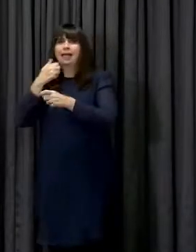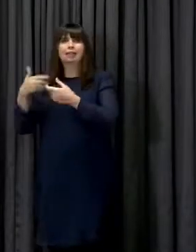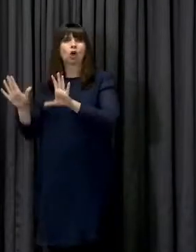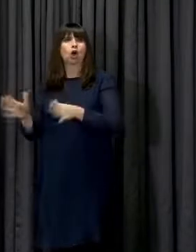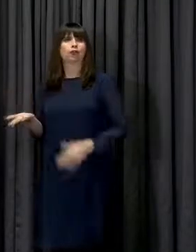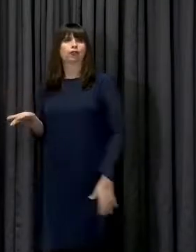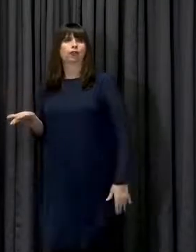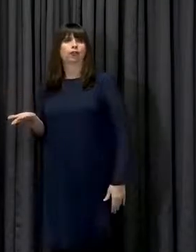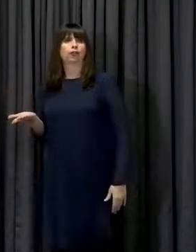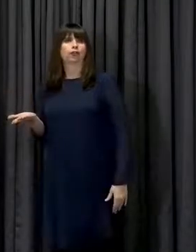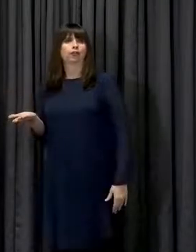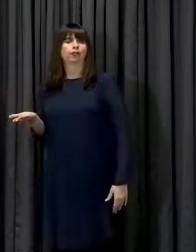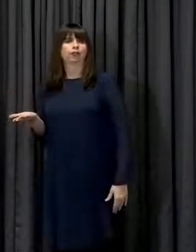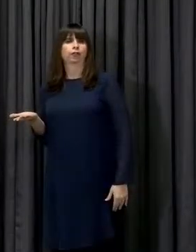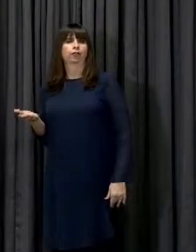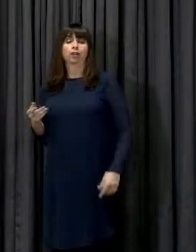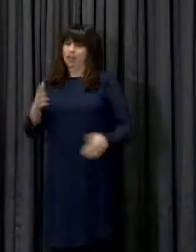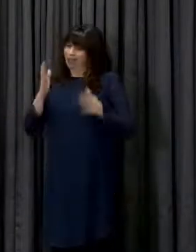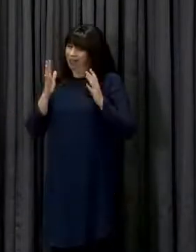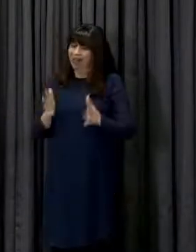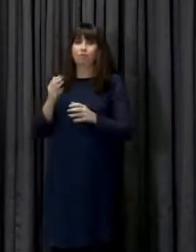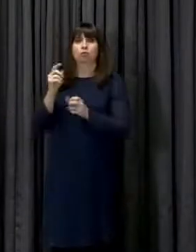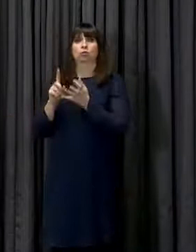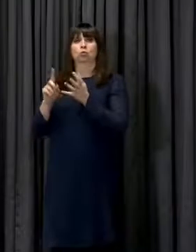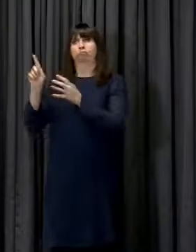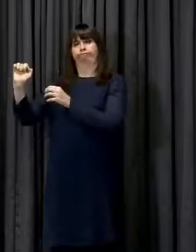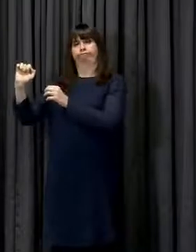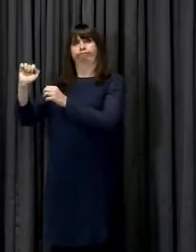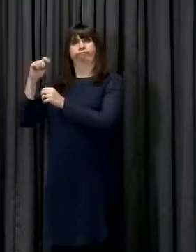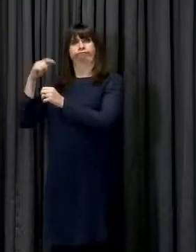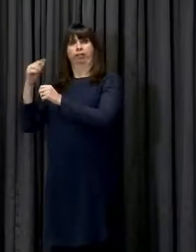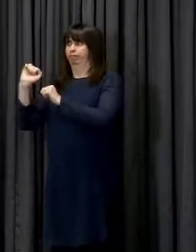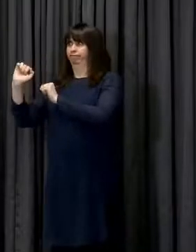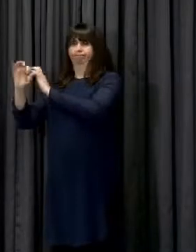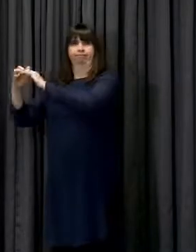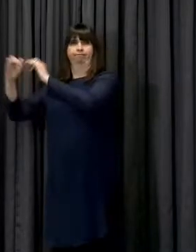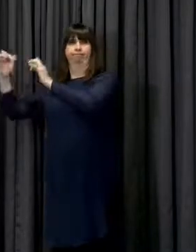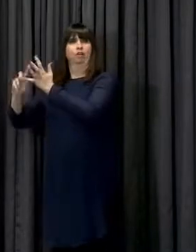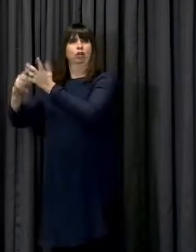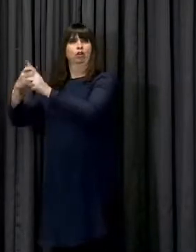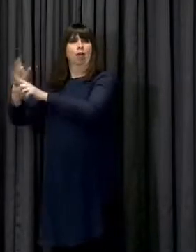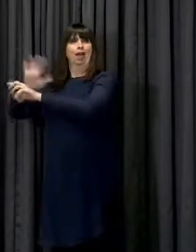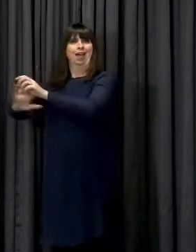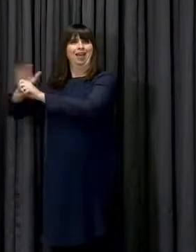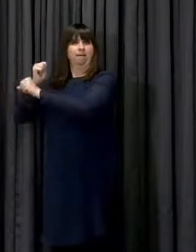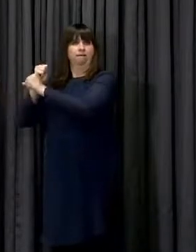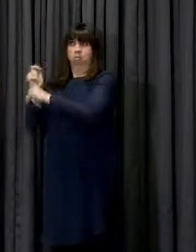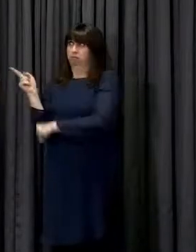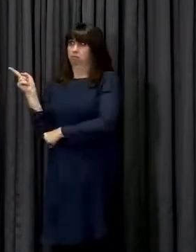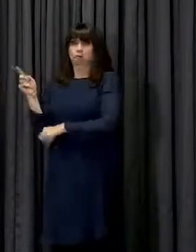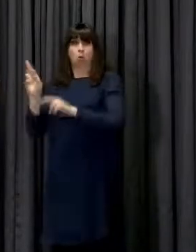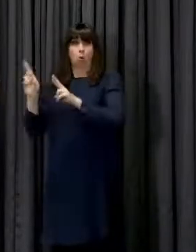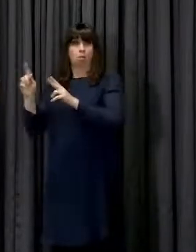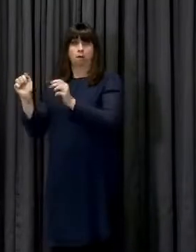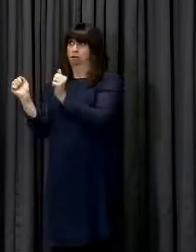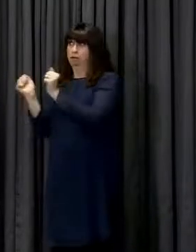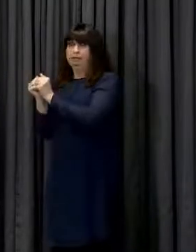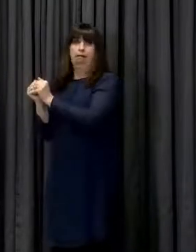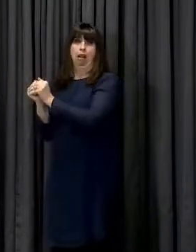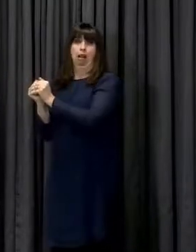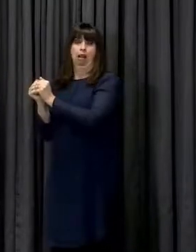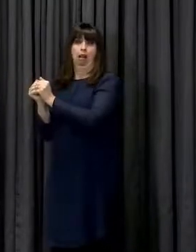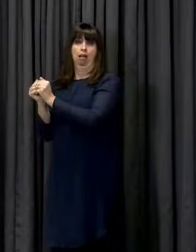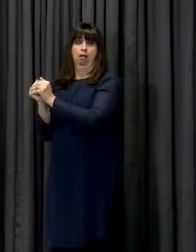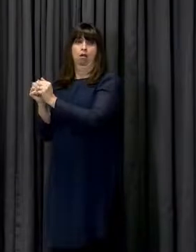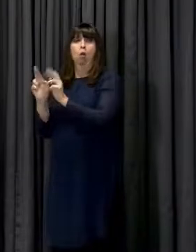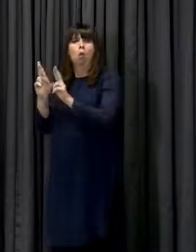those alternative arrangements. I hope that there is a breakthrough and a deal is agreed, but I also hope there's a deal more not